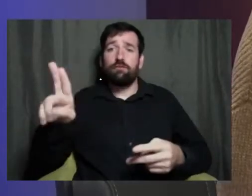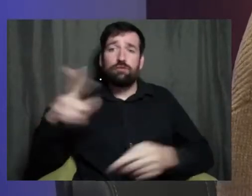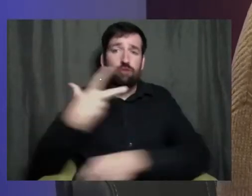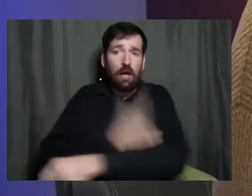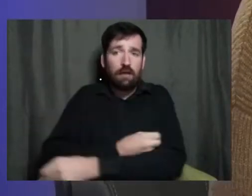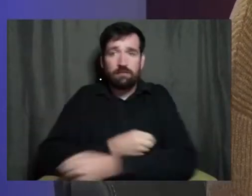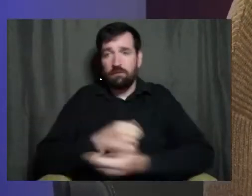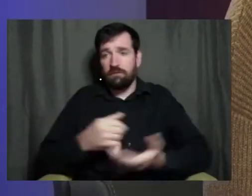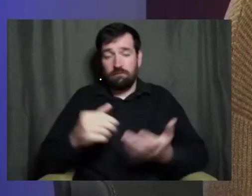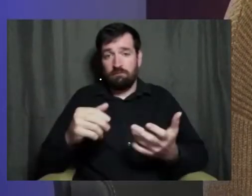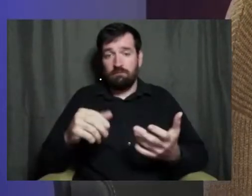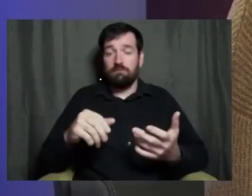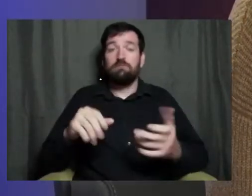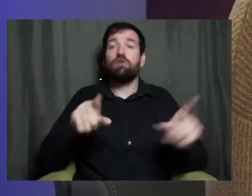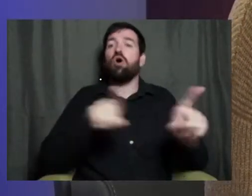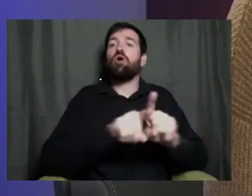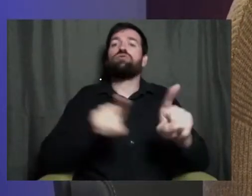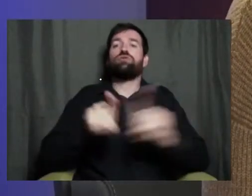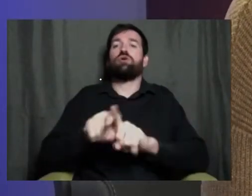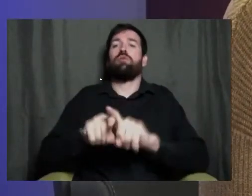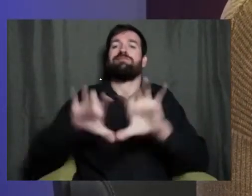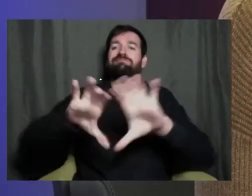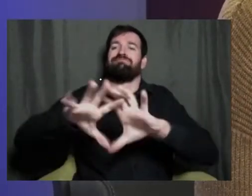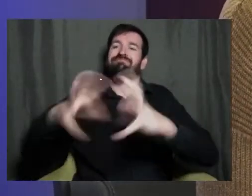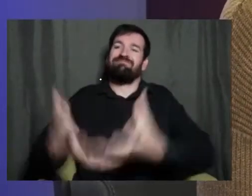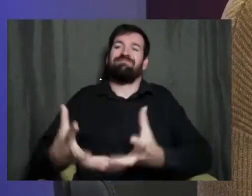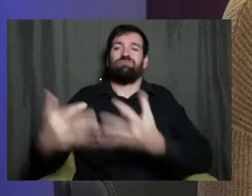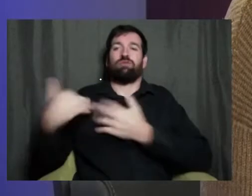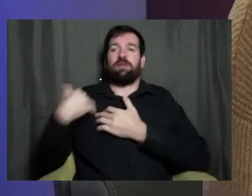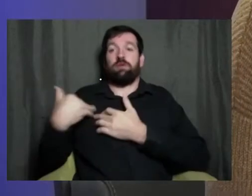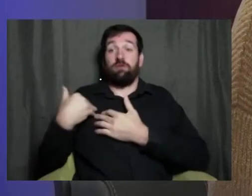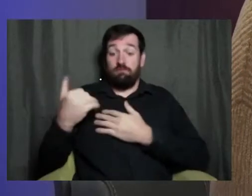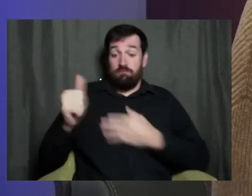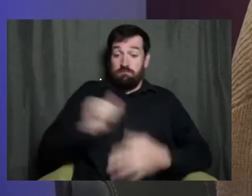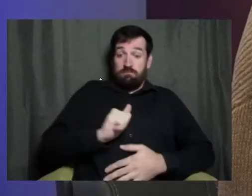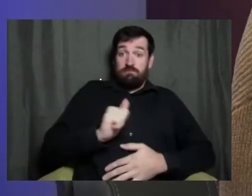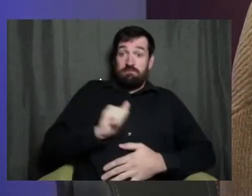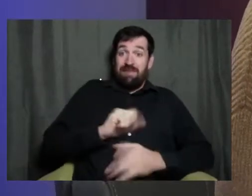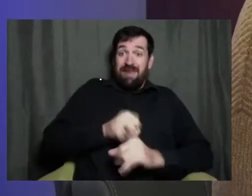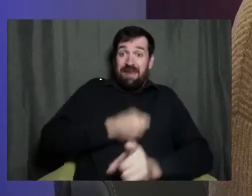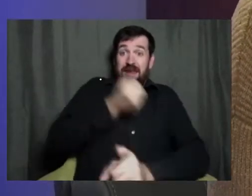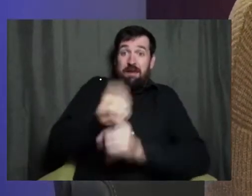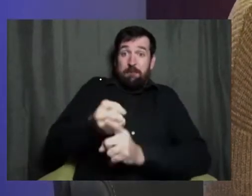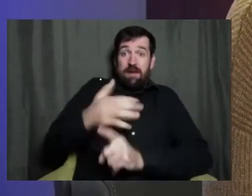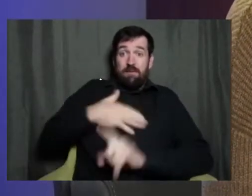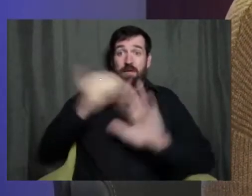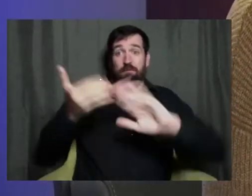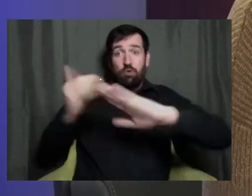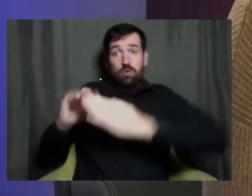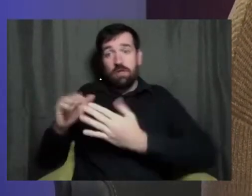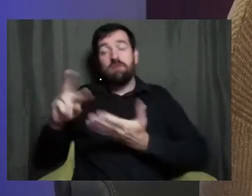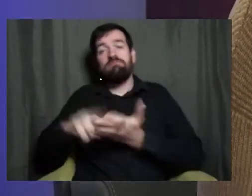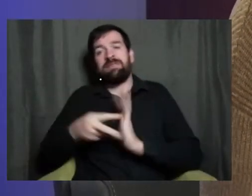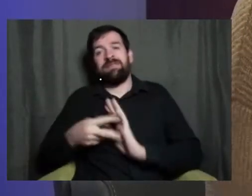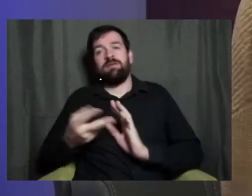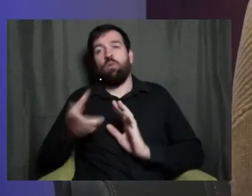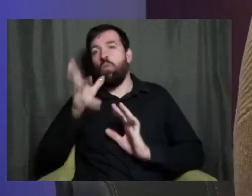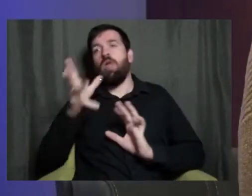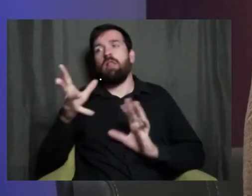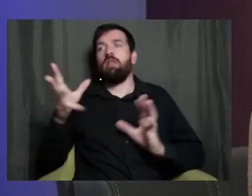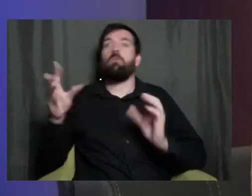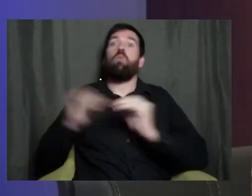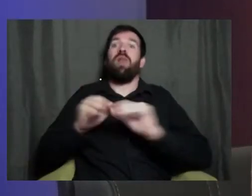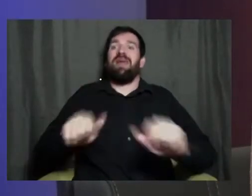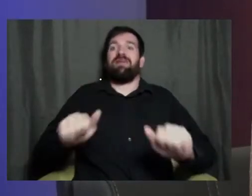of collective responsibility. If I feel that what I do impacts my greater community, I am more likely to get the vaccine because I am doing good by